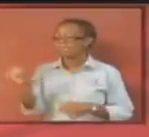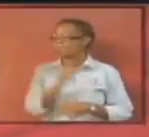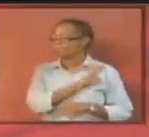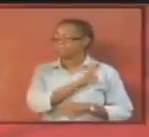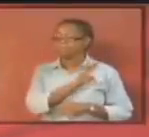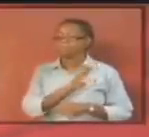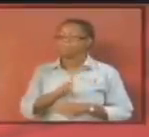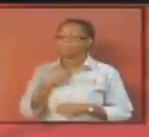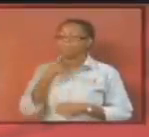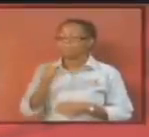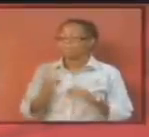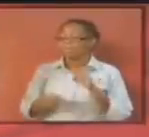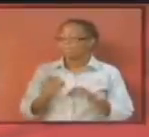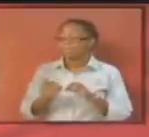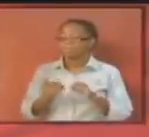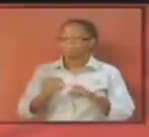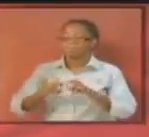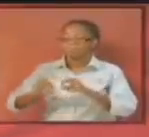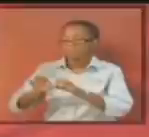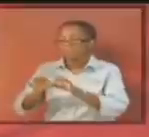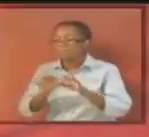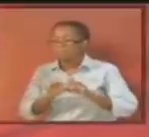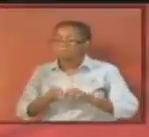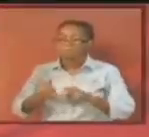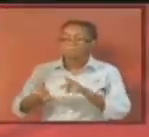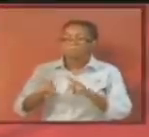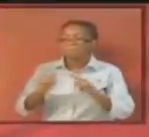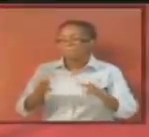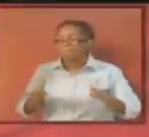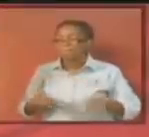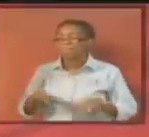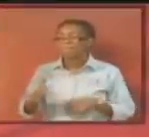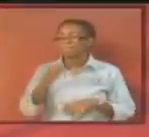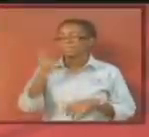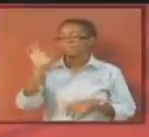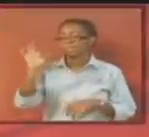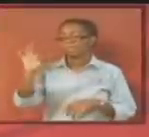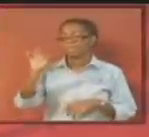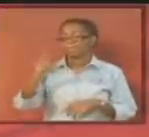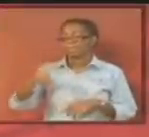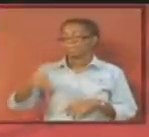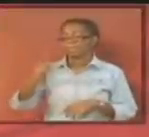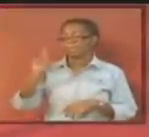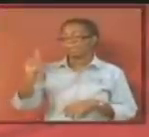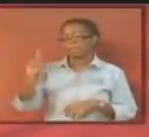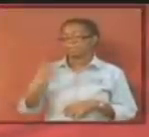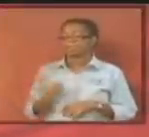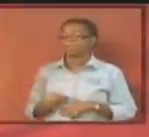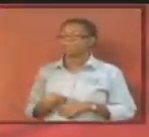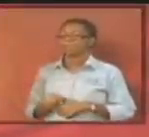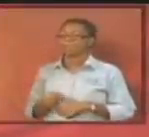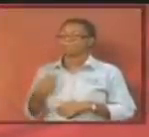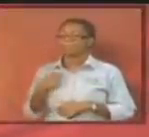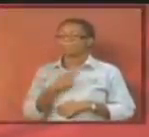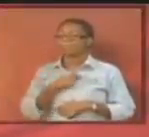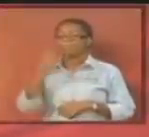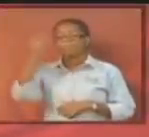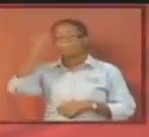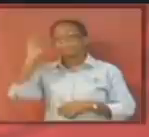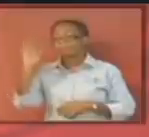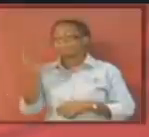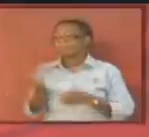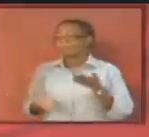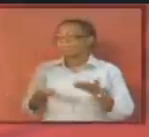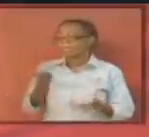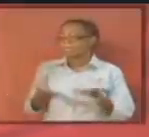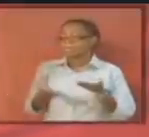P1, we can't then say 90% of the people in the infections in Trinidad are P1, because those 9 people might have been from the same cluster. Okay,